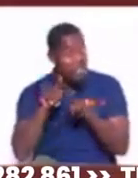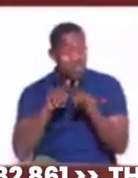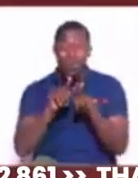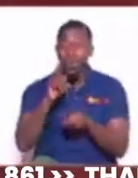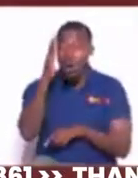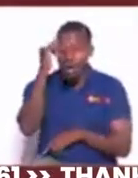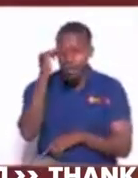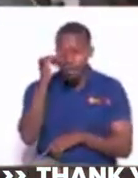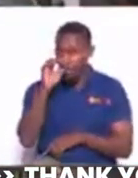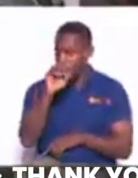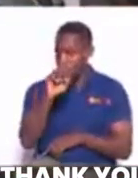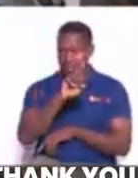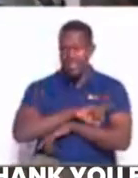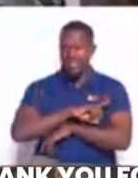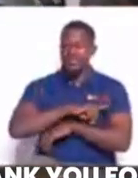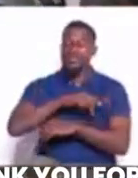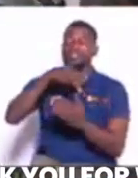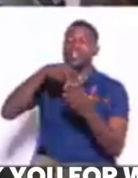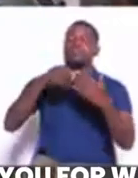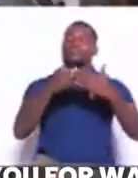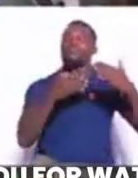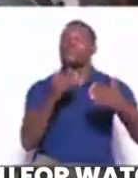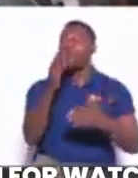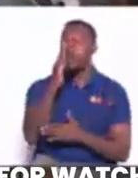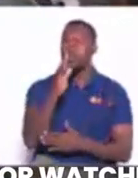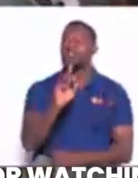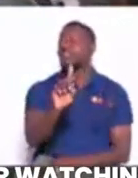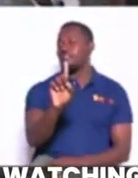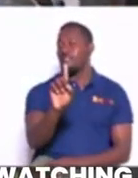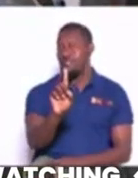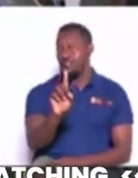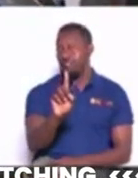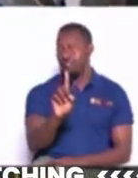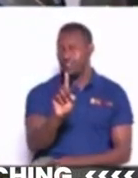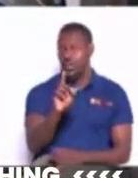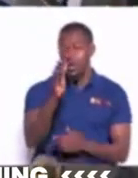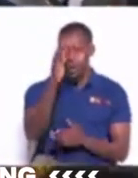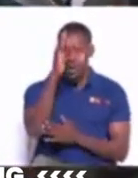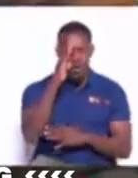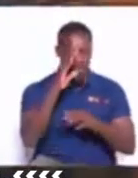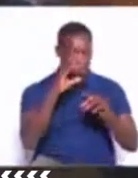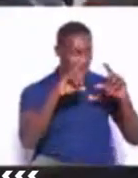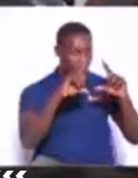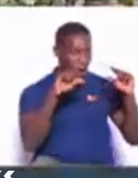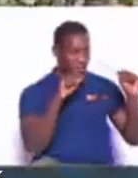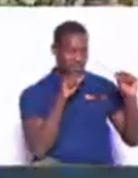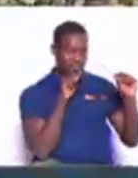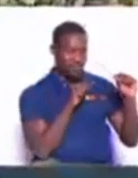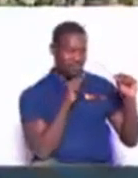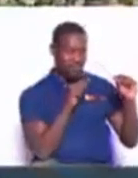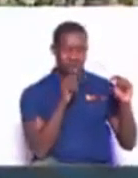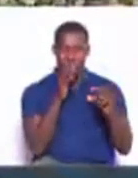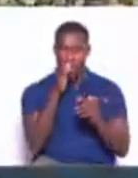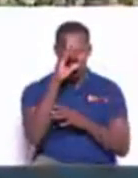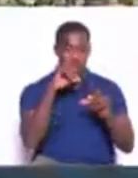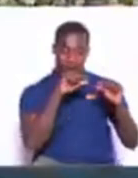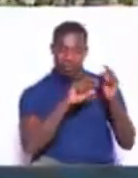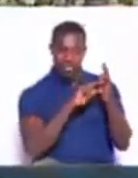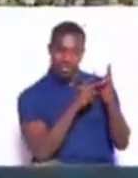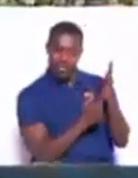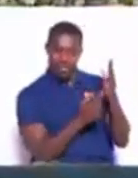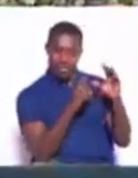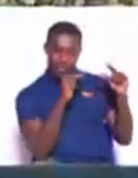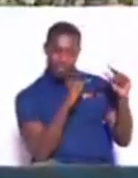before God. Now, God's law is the basis of all morality. It's the standard of